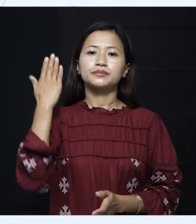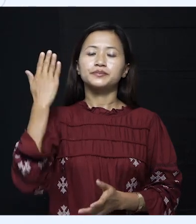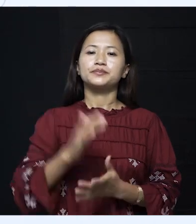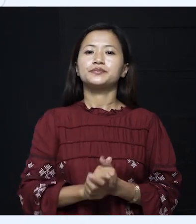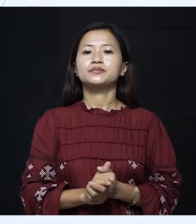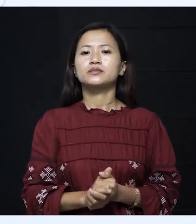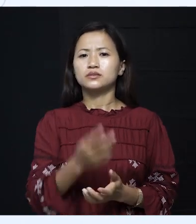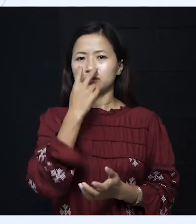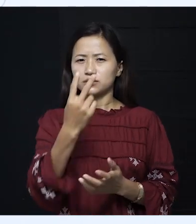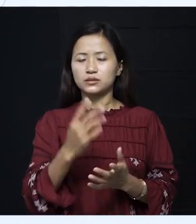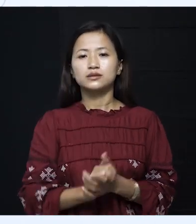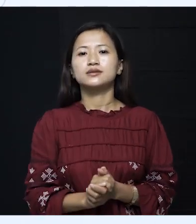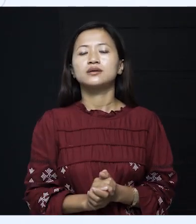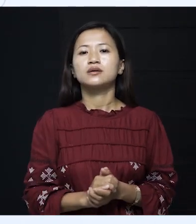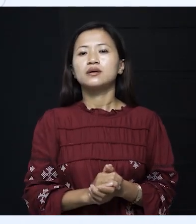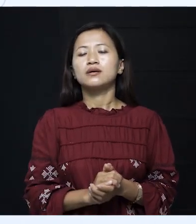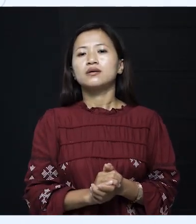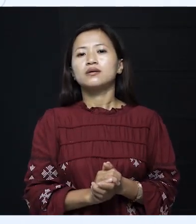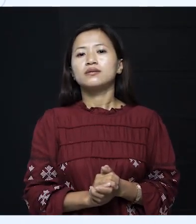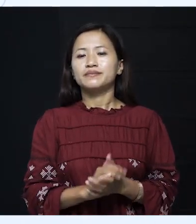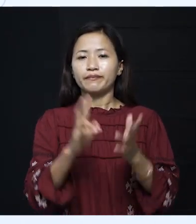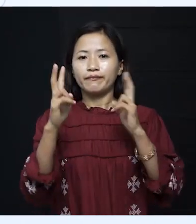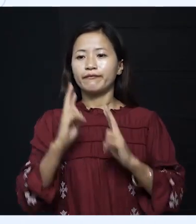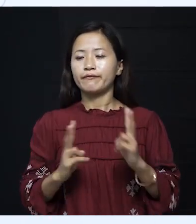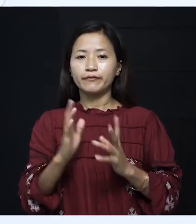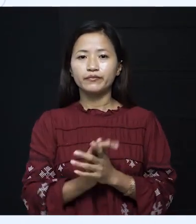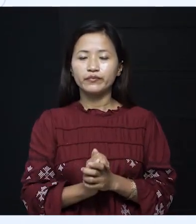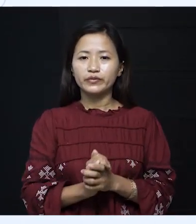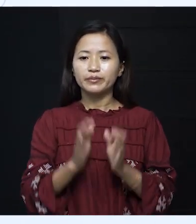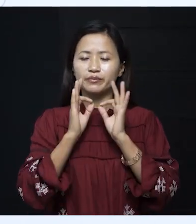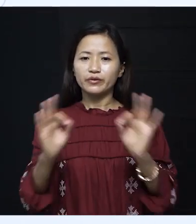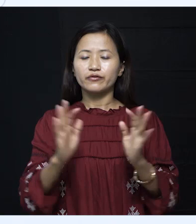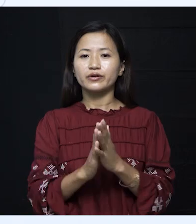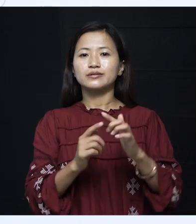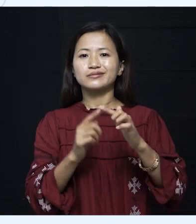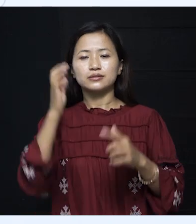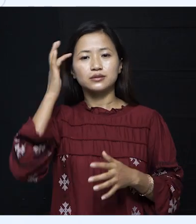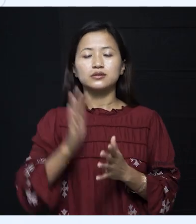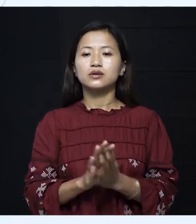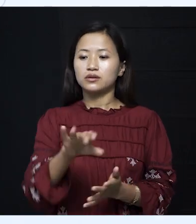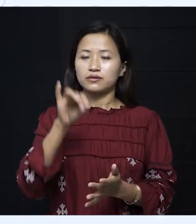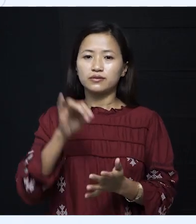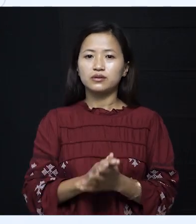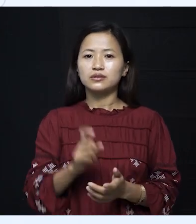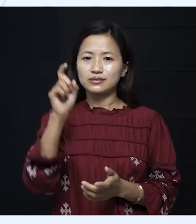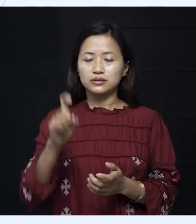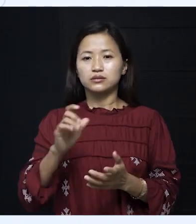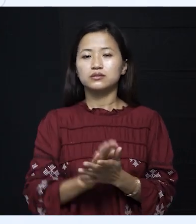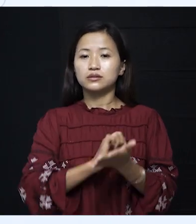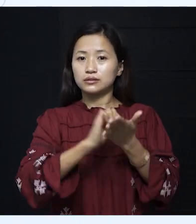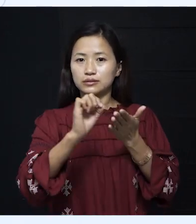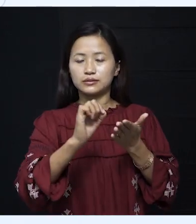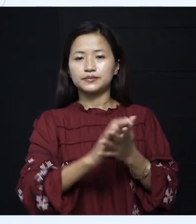you may have noticed this kind of verb. So in perfect tense, we will always find, you would be required to write